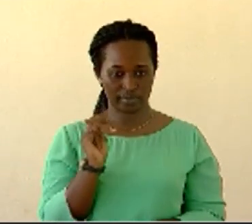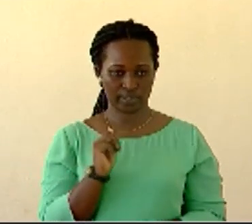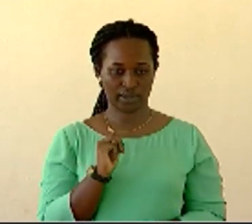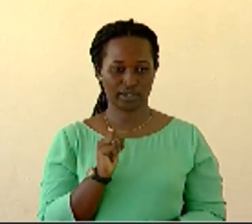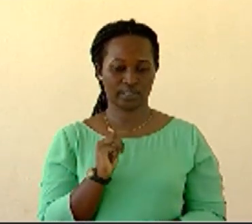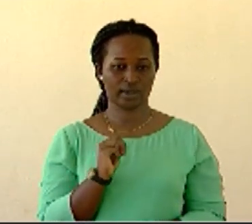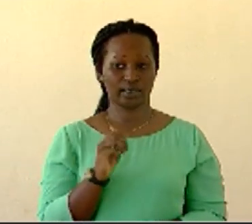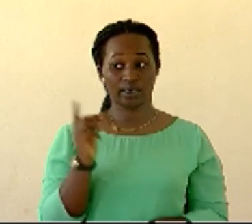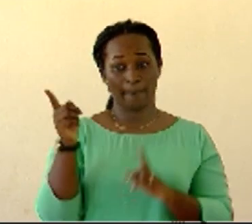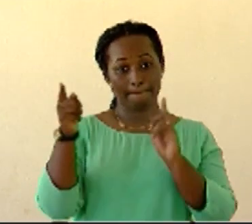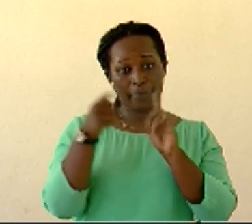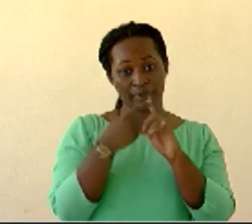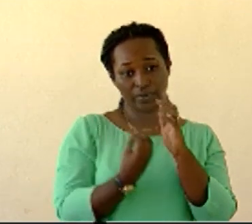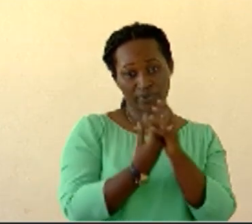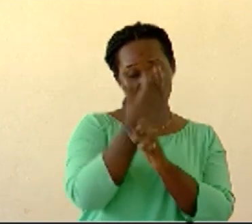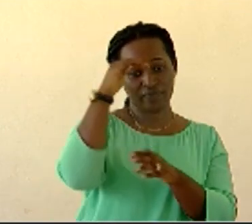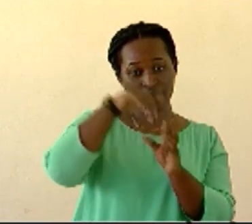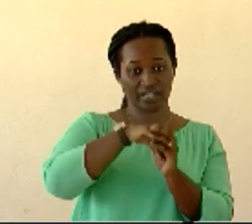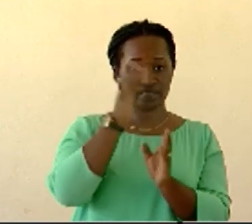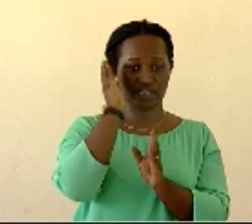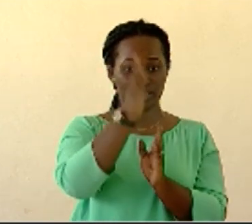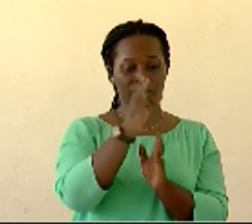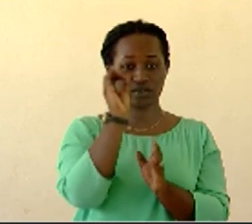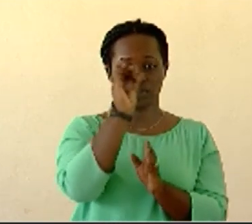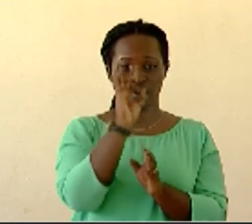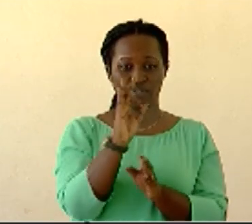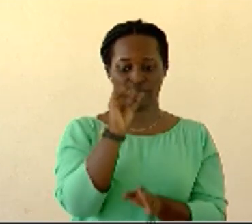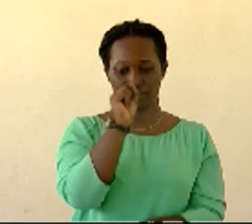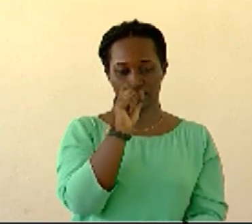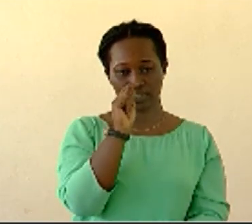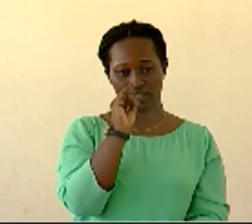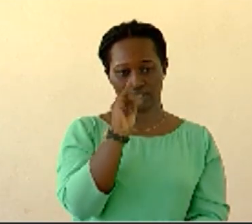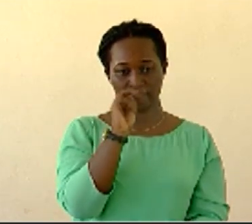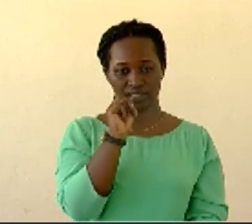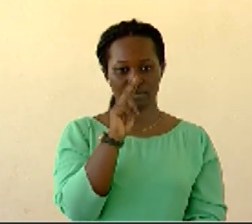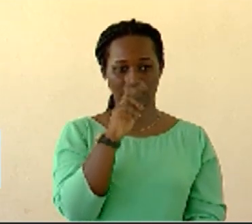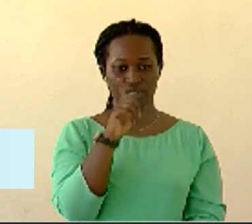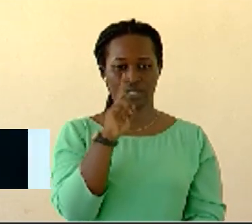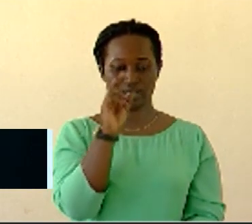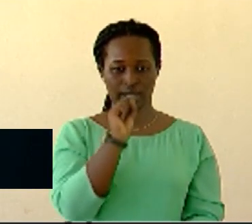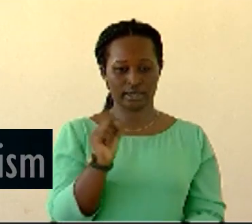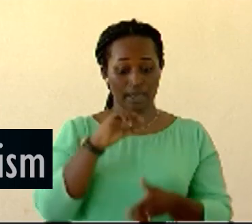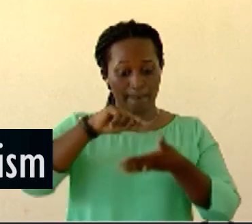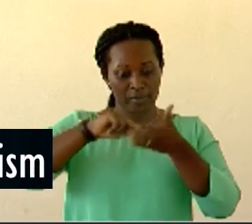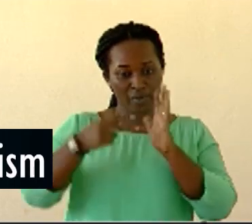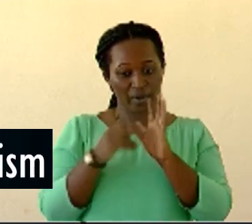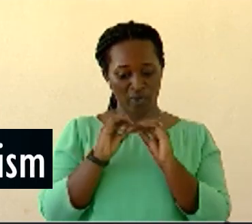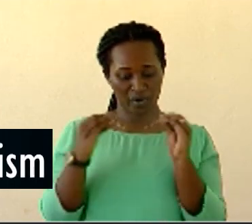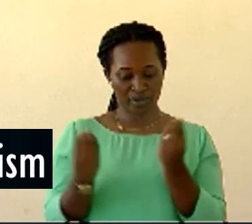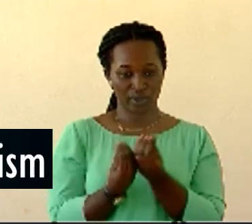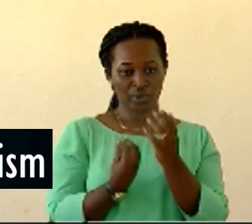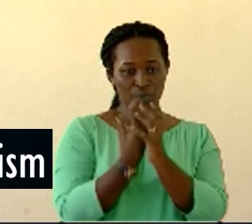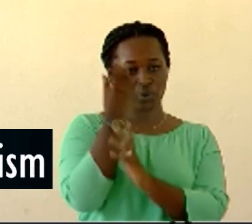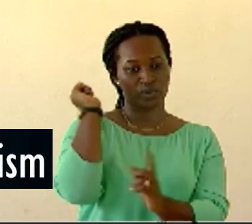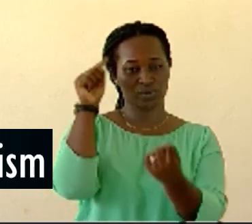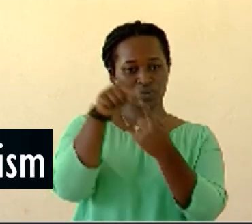tropism, growth in direction of the stimulus. That means the organ grows